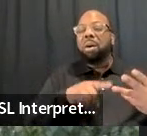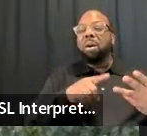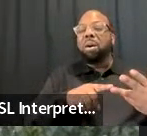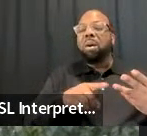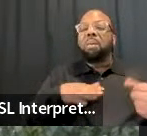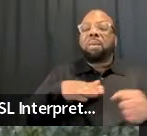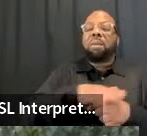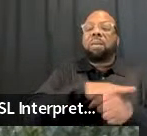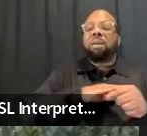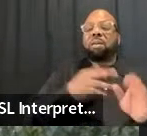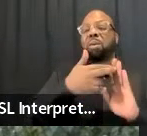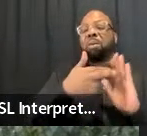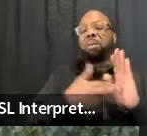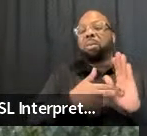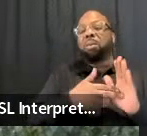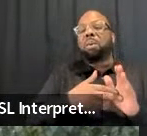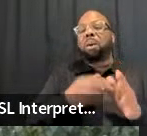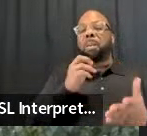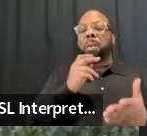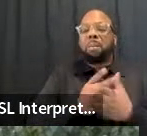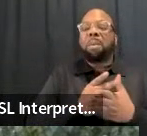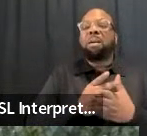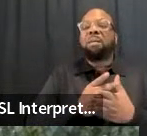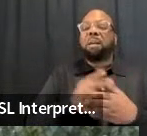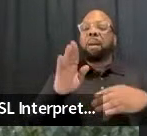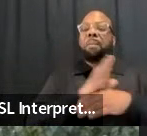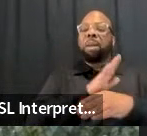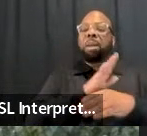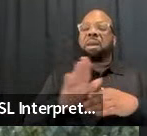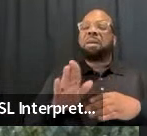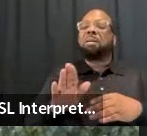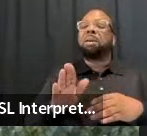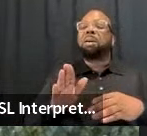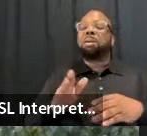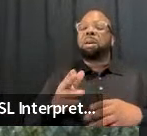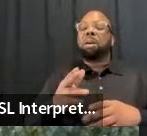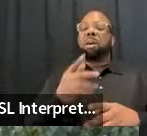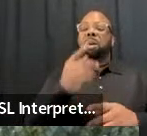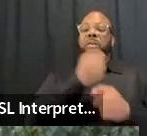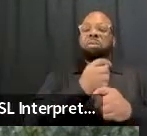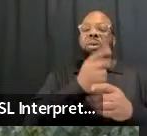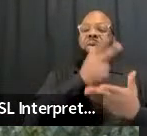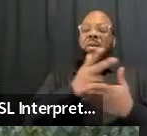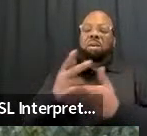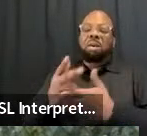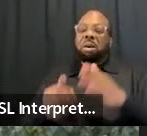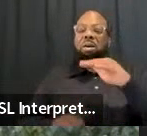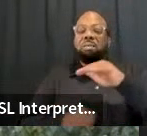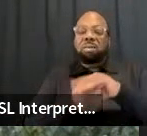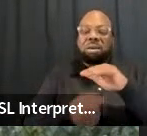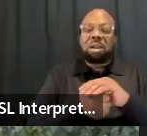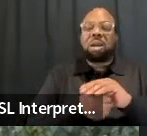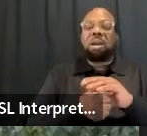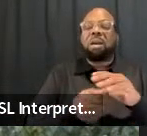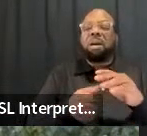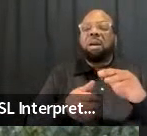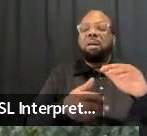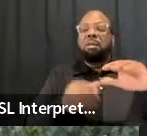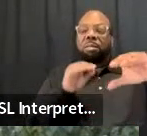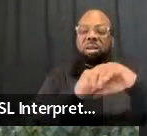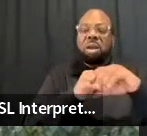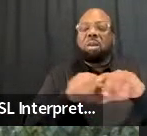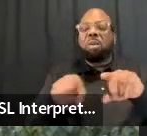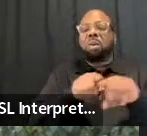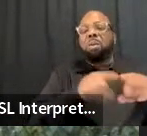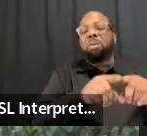regulations permit commercial vehicle storage as well, or any combination thereof, up to 20% of the spaces.